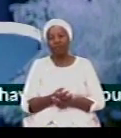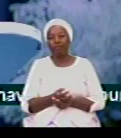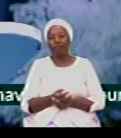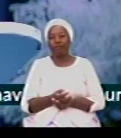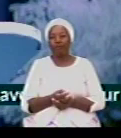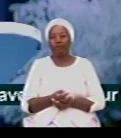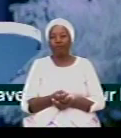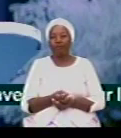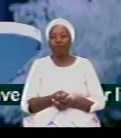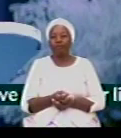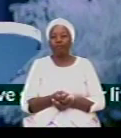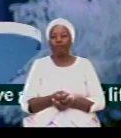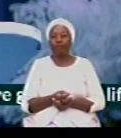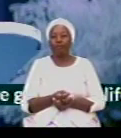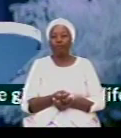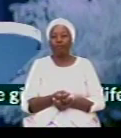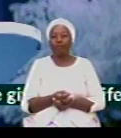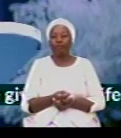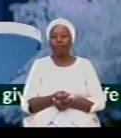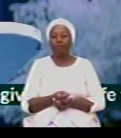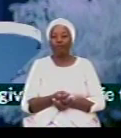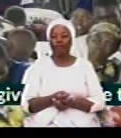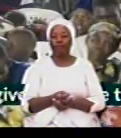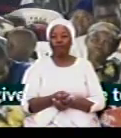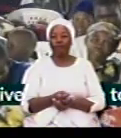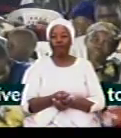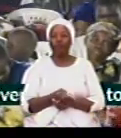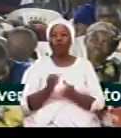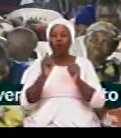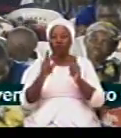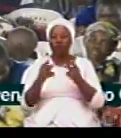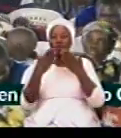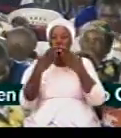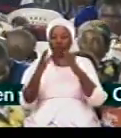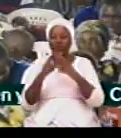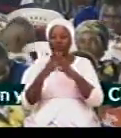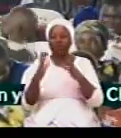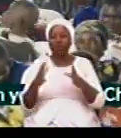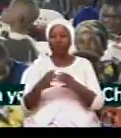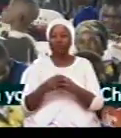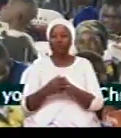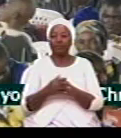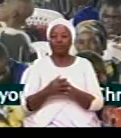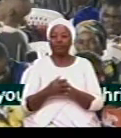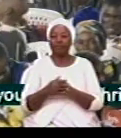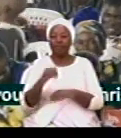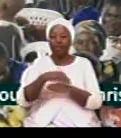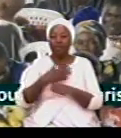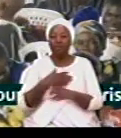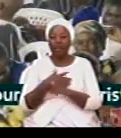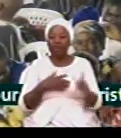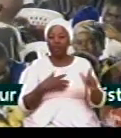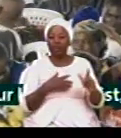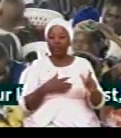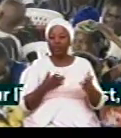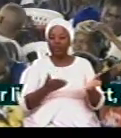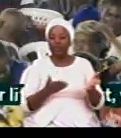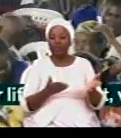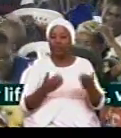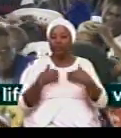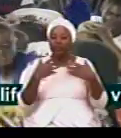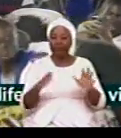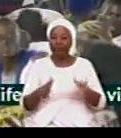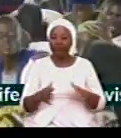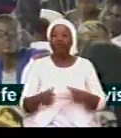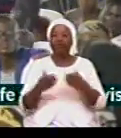Okay, thank you very much. Please, at my left hand, if you have finished, can you raise your flag? Okay, thank you very much. Shall we rise up